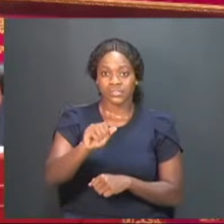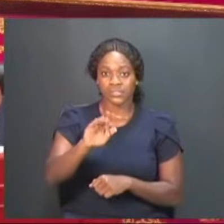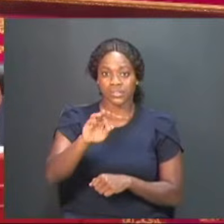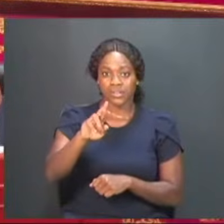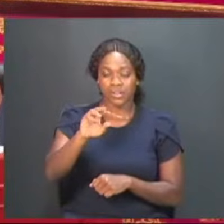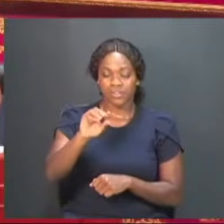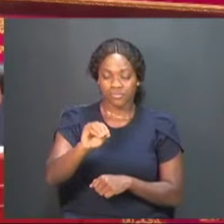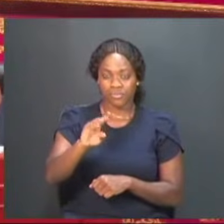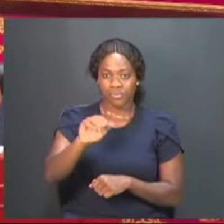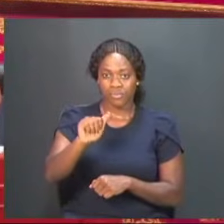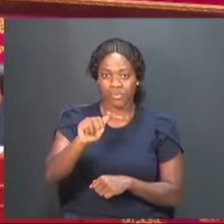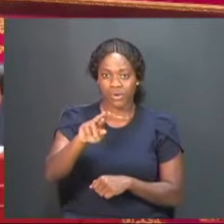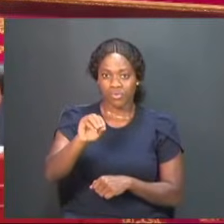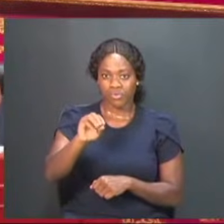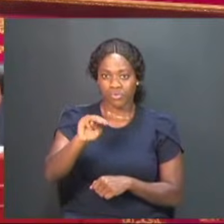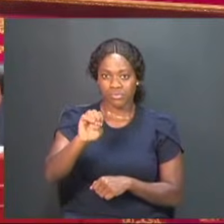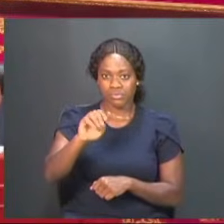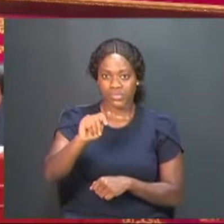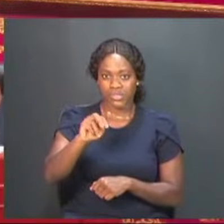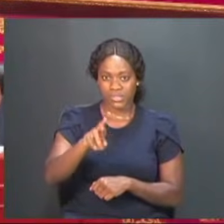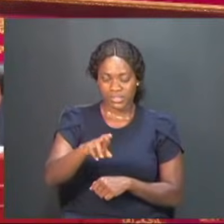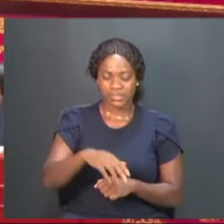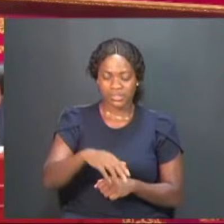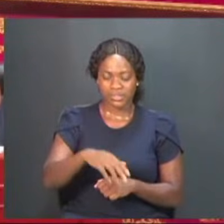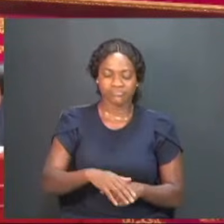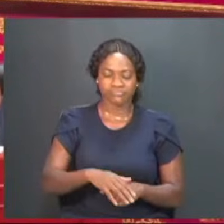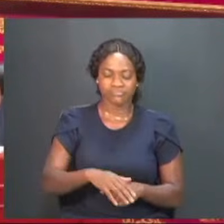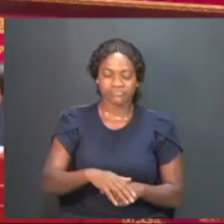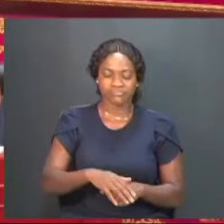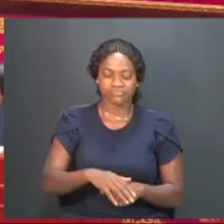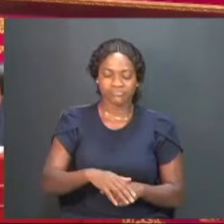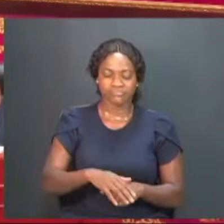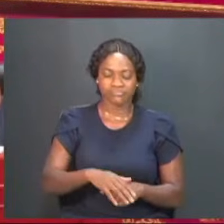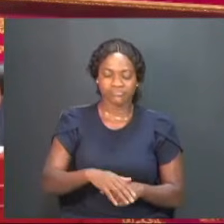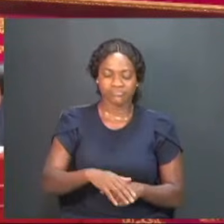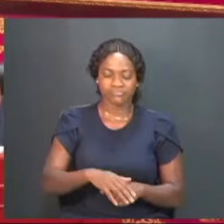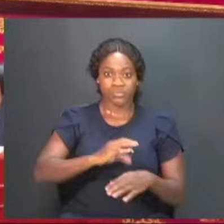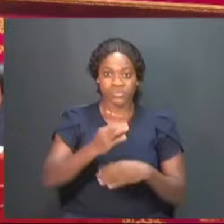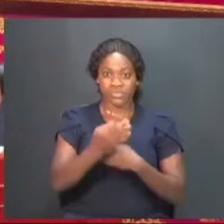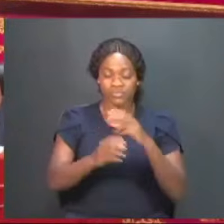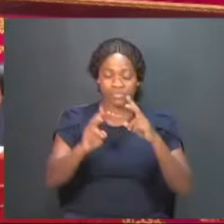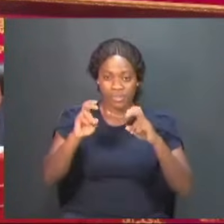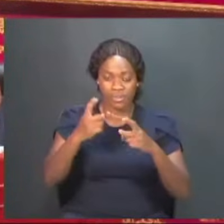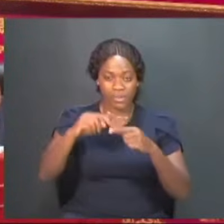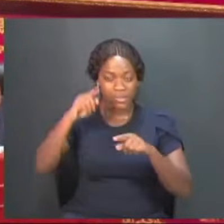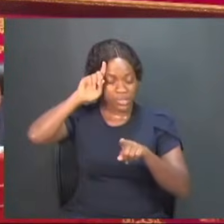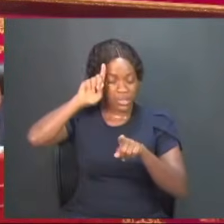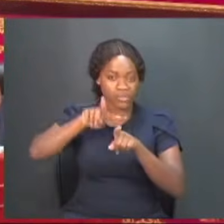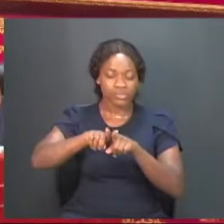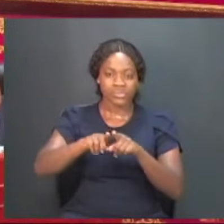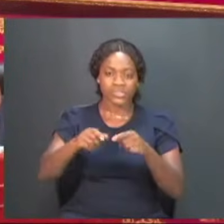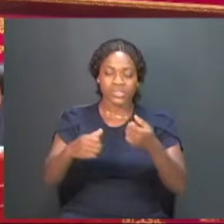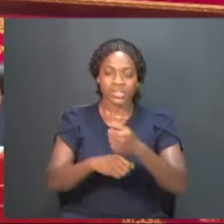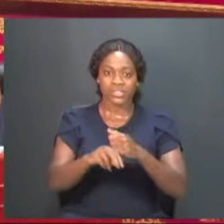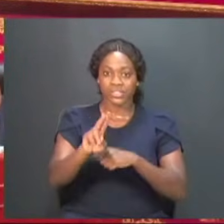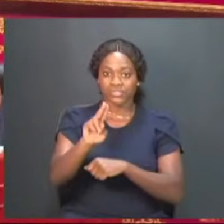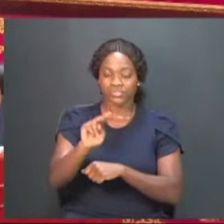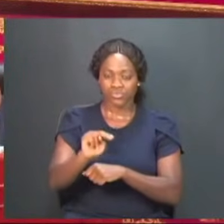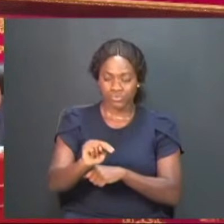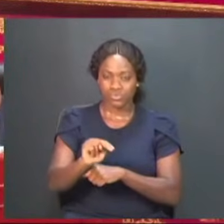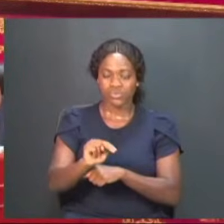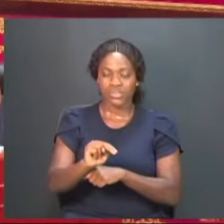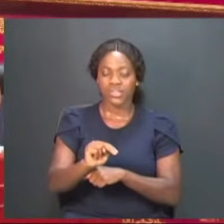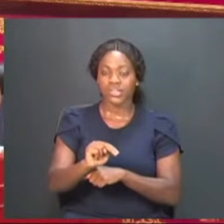Afrobarometer. Report of the Committee of Foreign Affairs and Regional Integration on the agreement under the United Nations